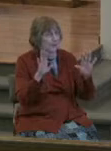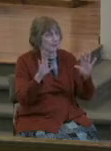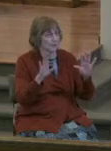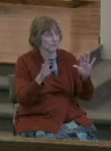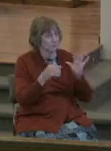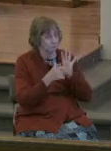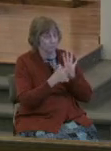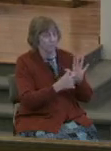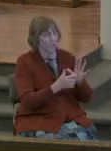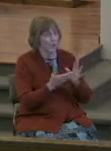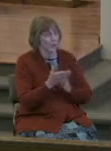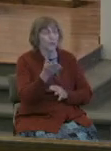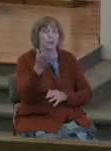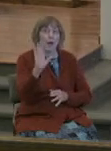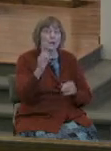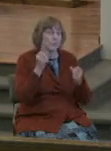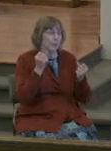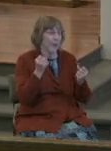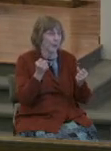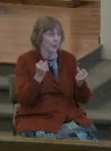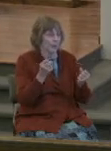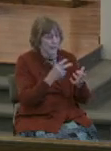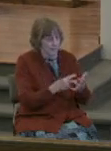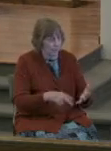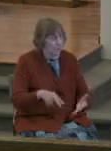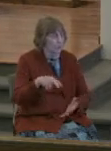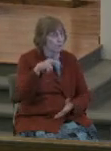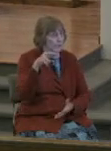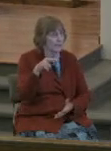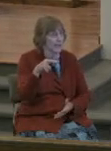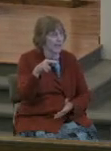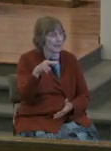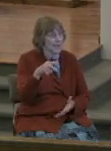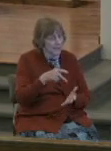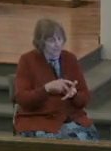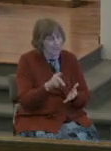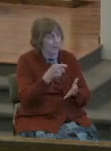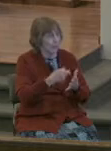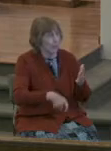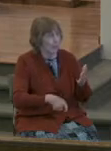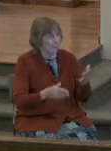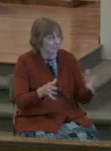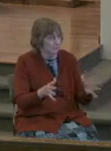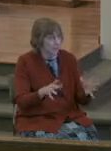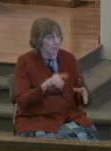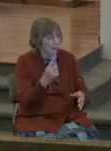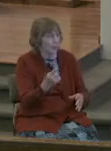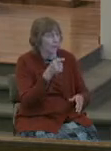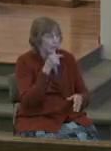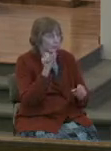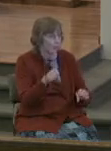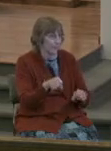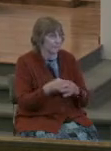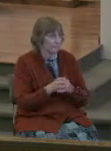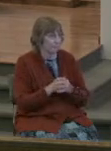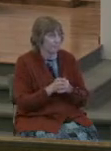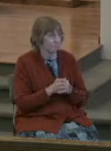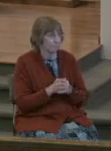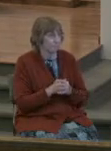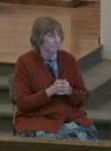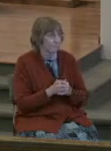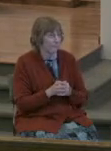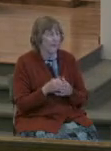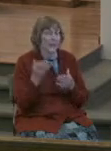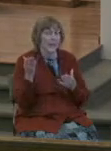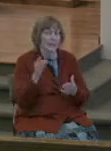shown through God's power that He rose from the dead, that He paid the price, the only one that could do it. And He's